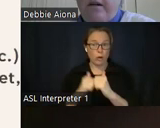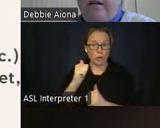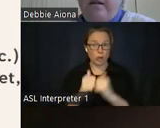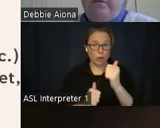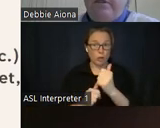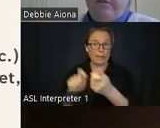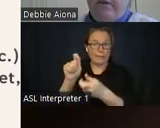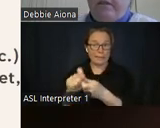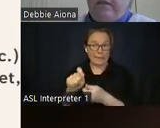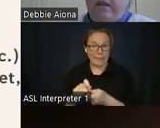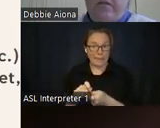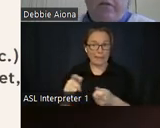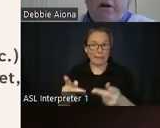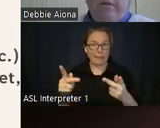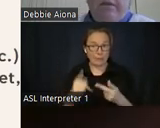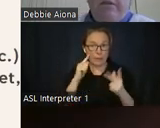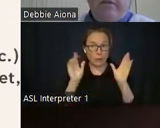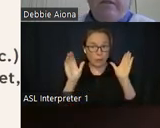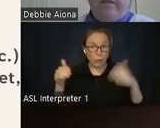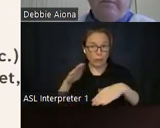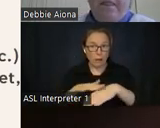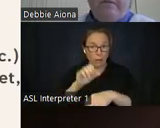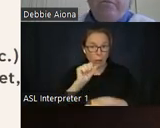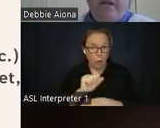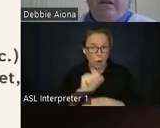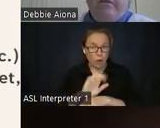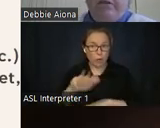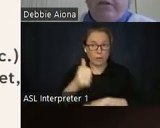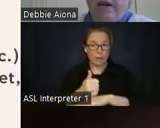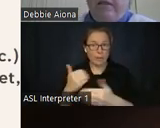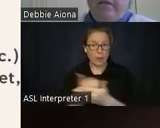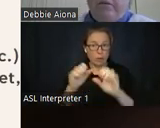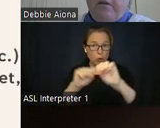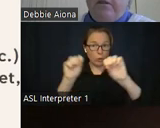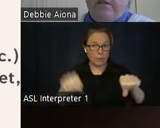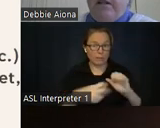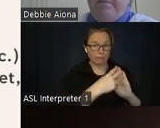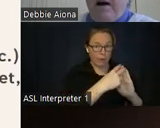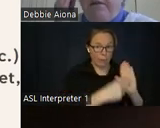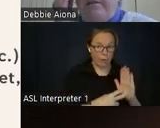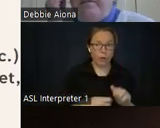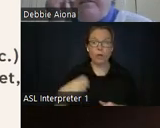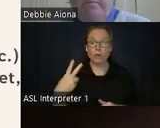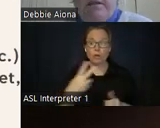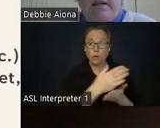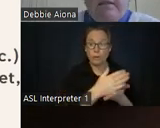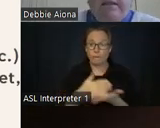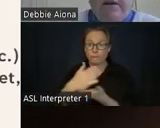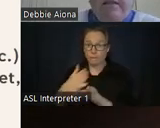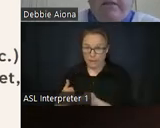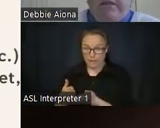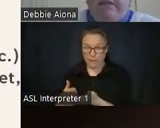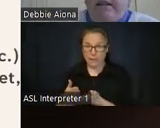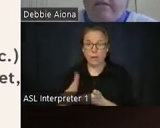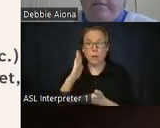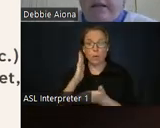of work, which focuses on the form of the new system. Future phases of work will develop how the new system relates to the